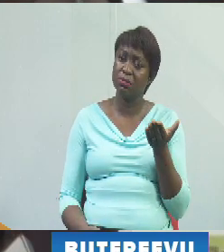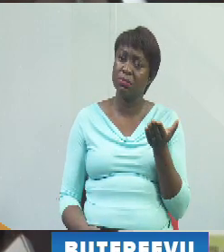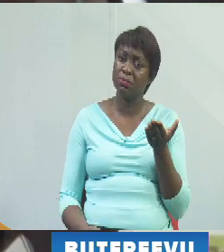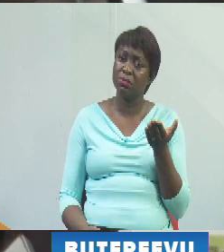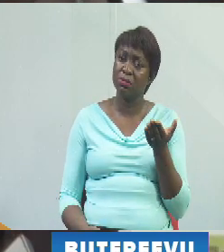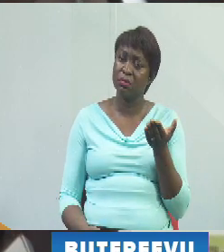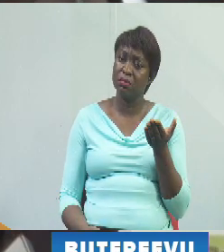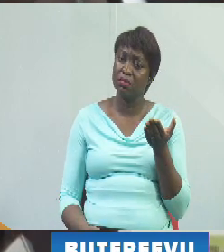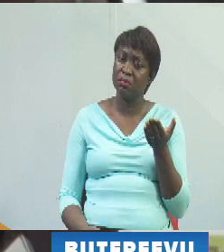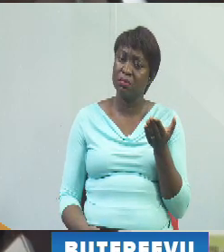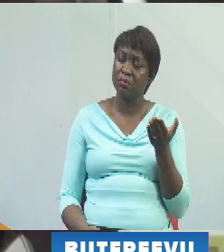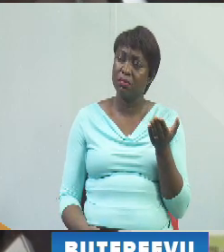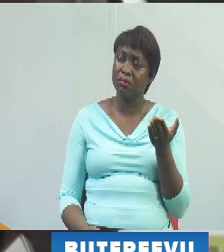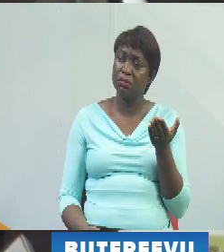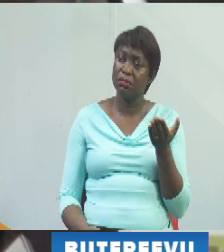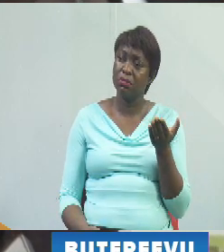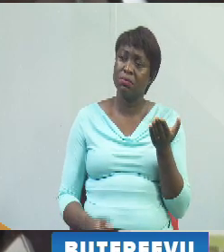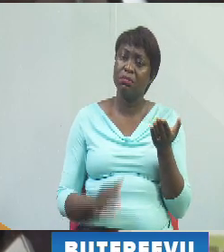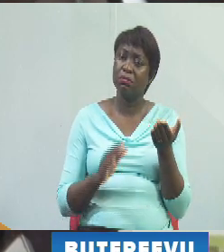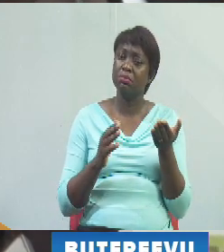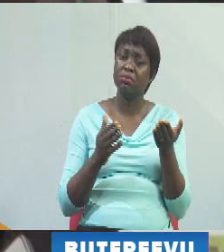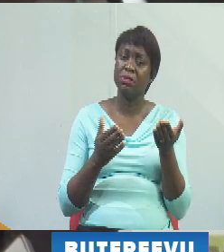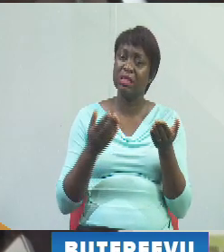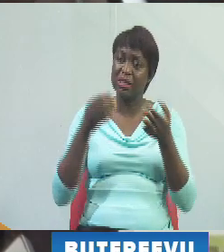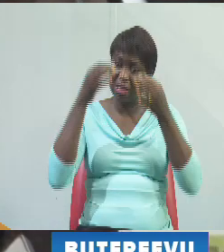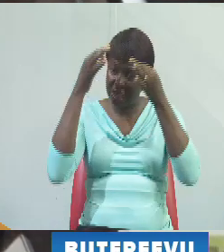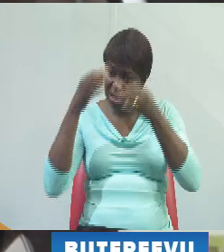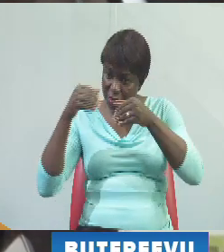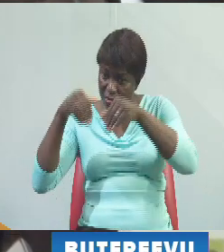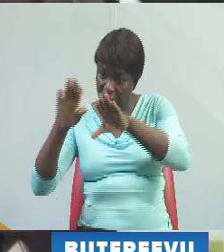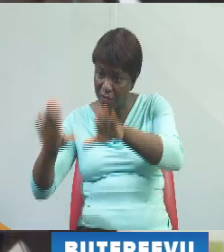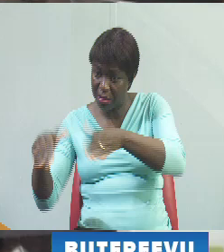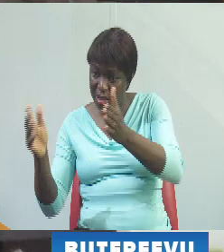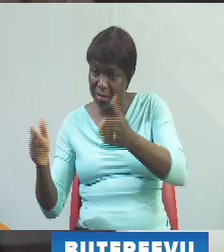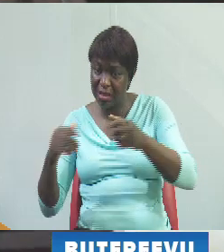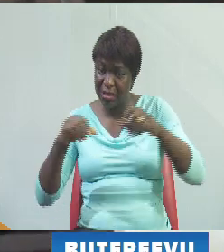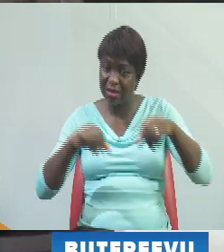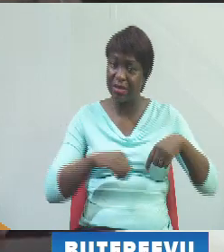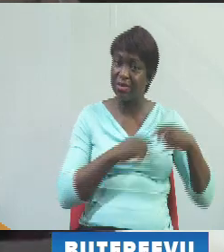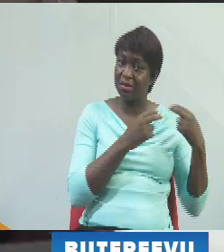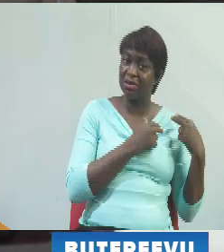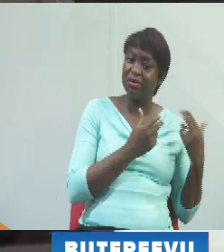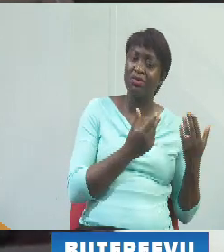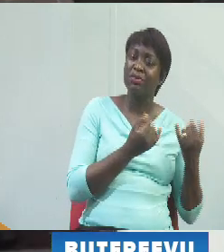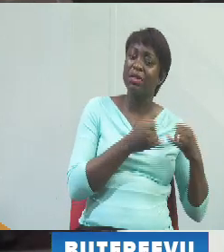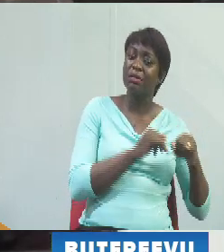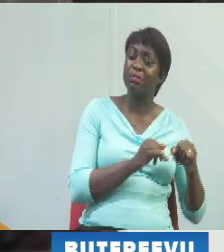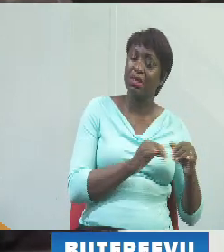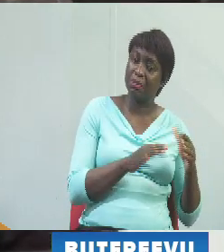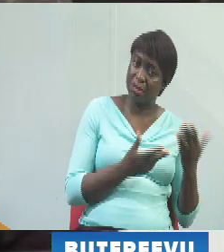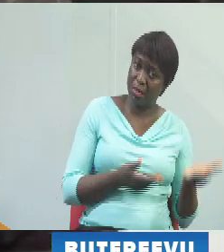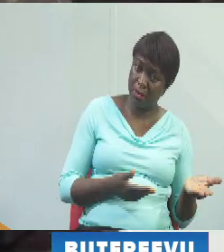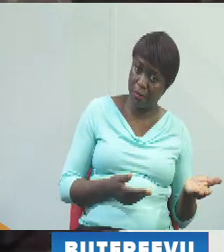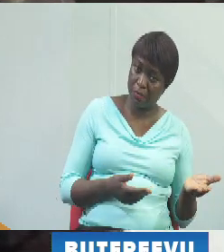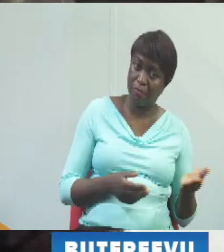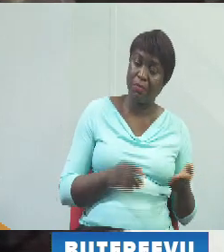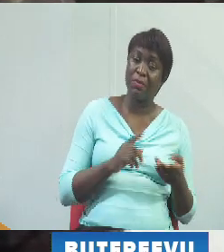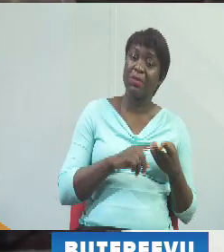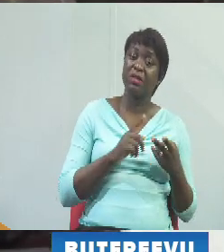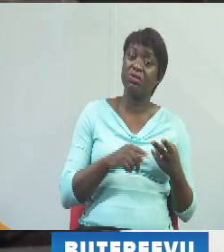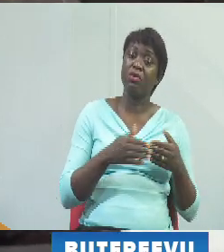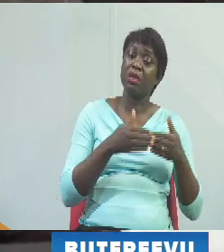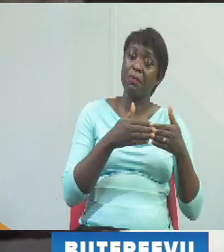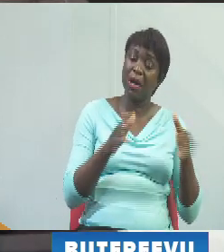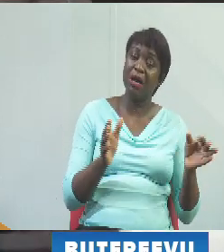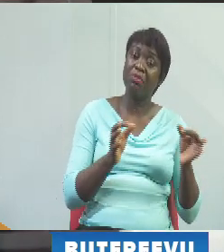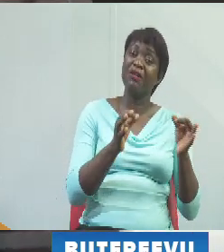implement the decisions you make here? My Bible is the Public Finance